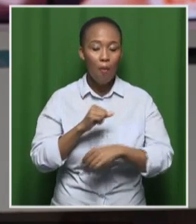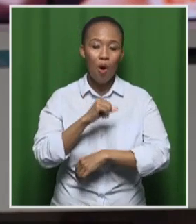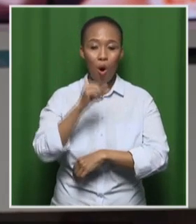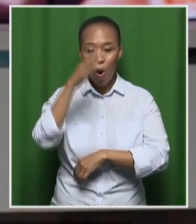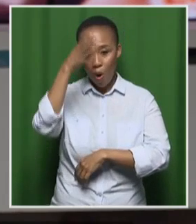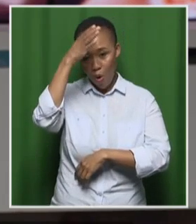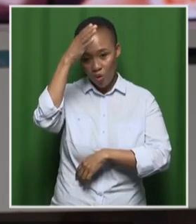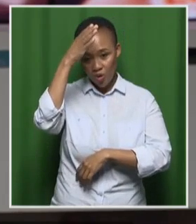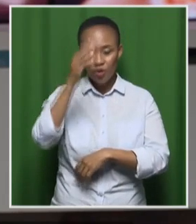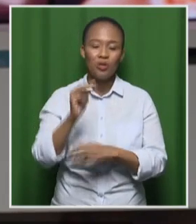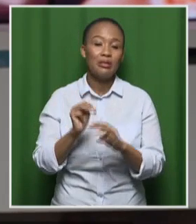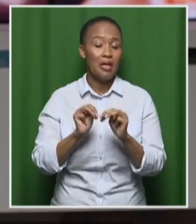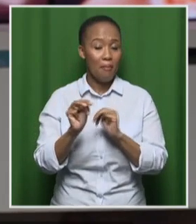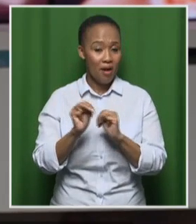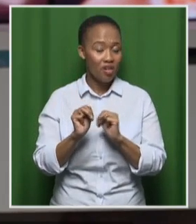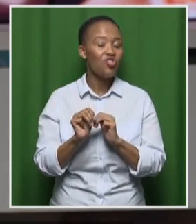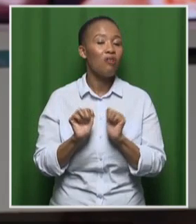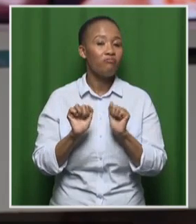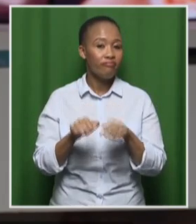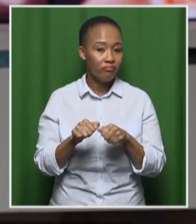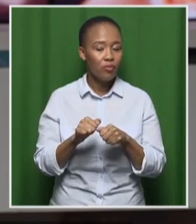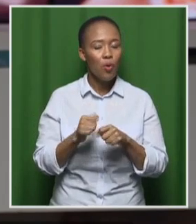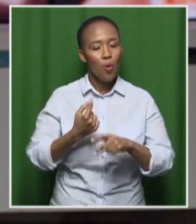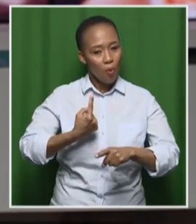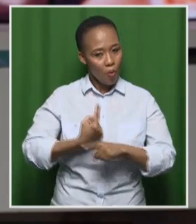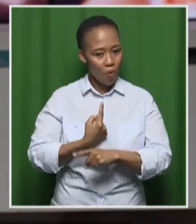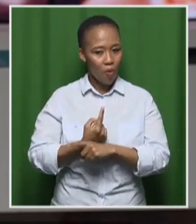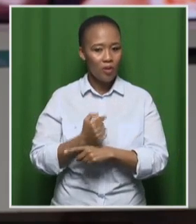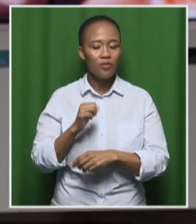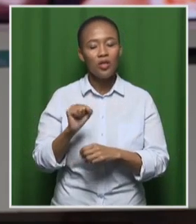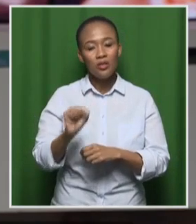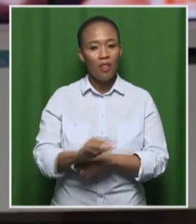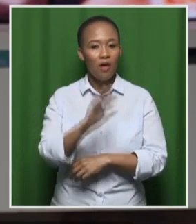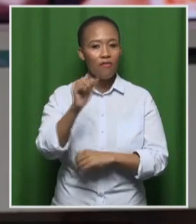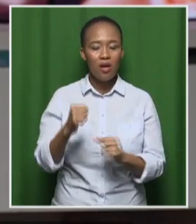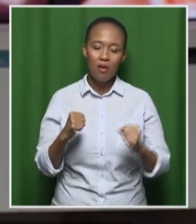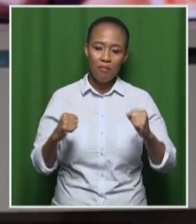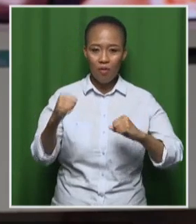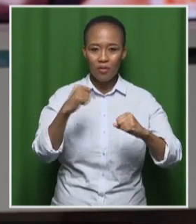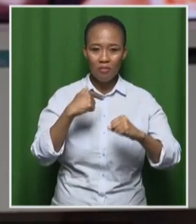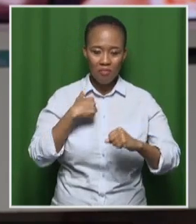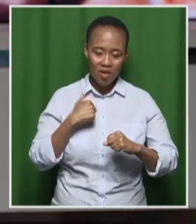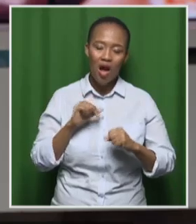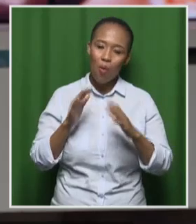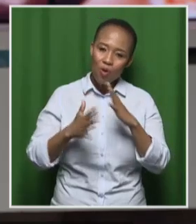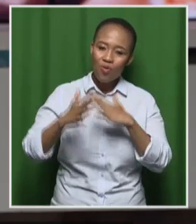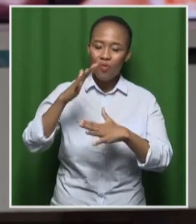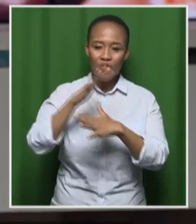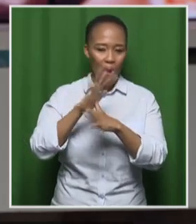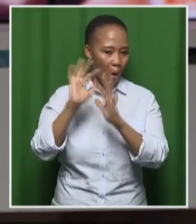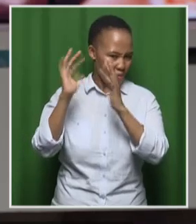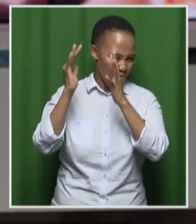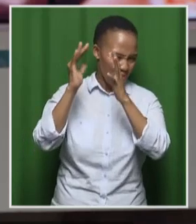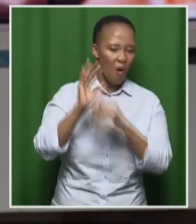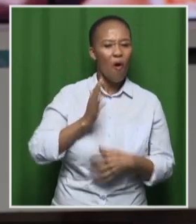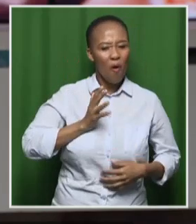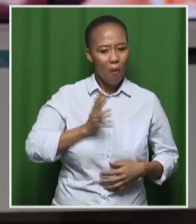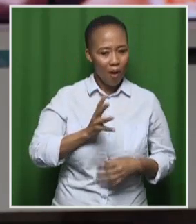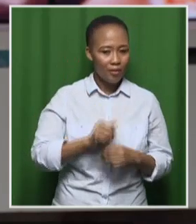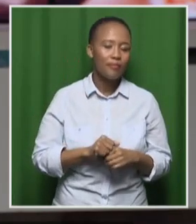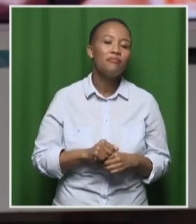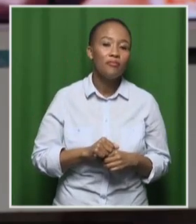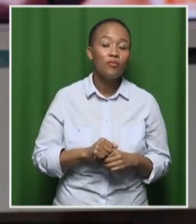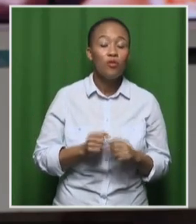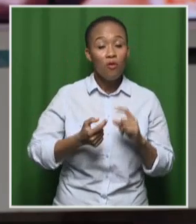And I just want to shine for South African boxing. And it's not just about me, it's about my athletes. And I need to get the best out of